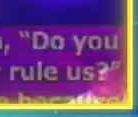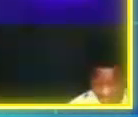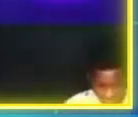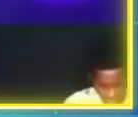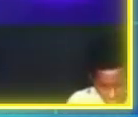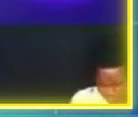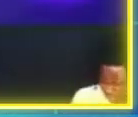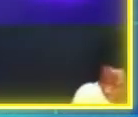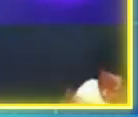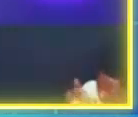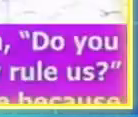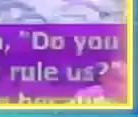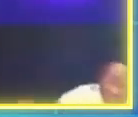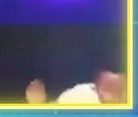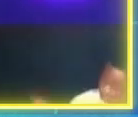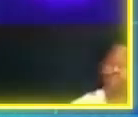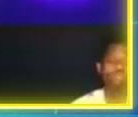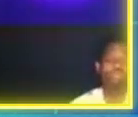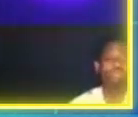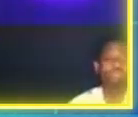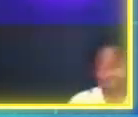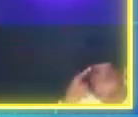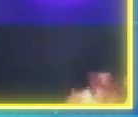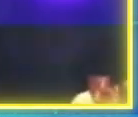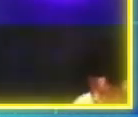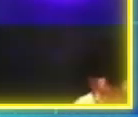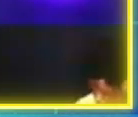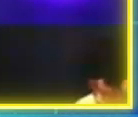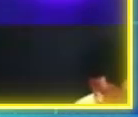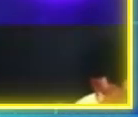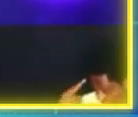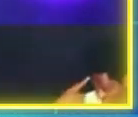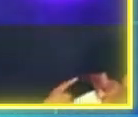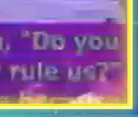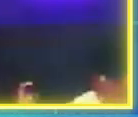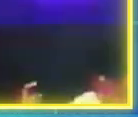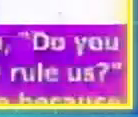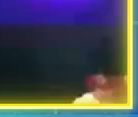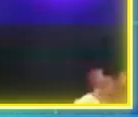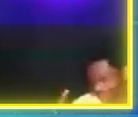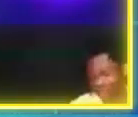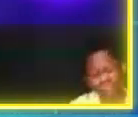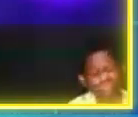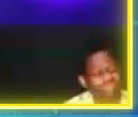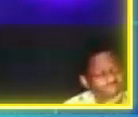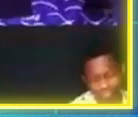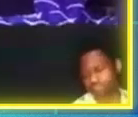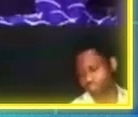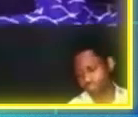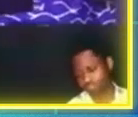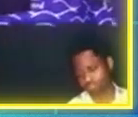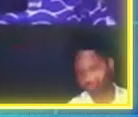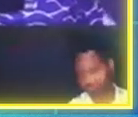him all the more because of his dream and what he has said. And you know ka